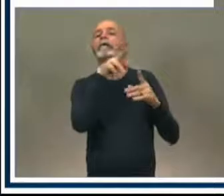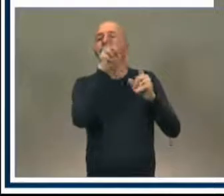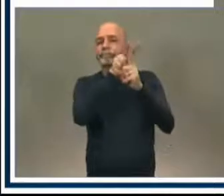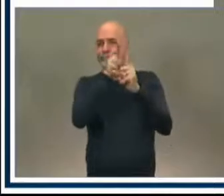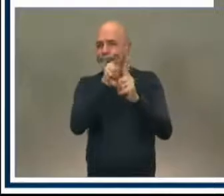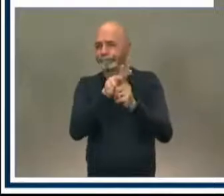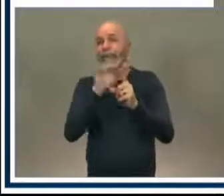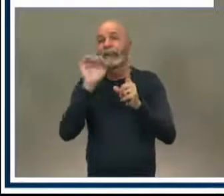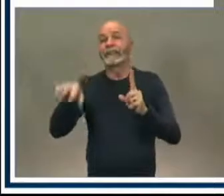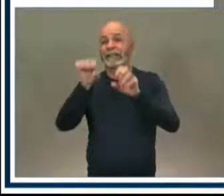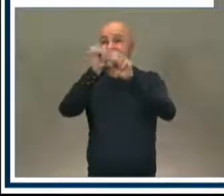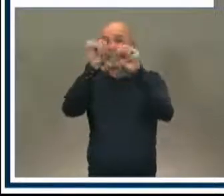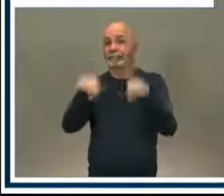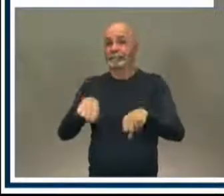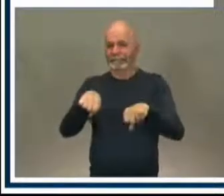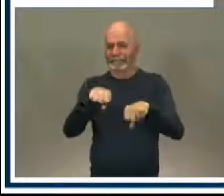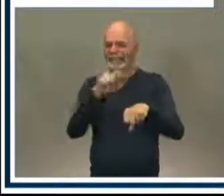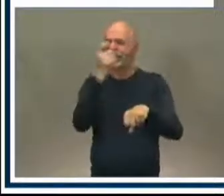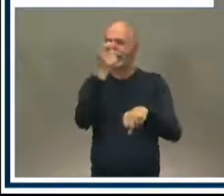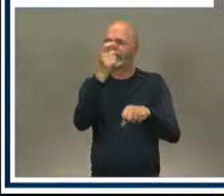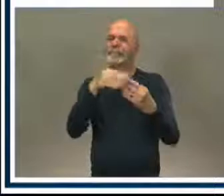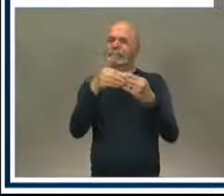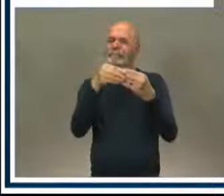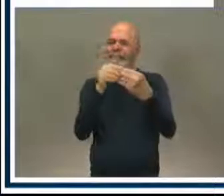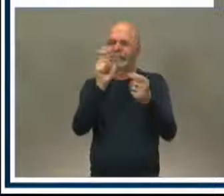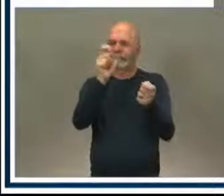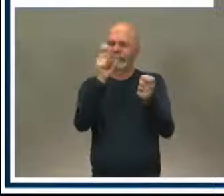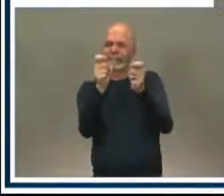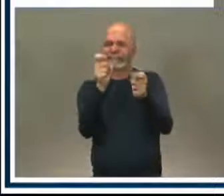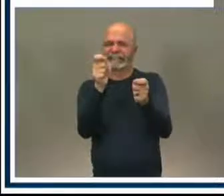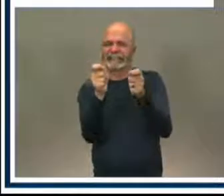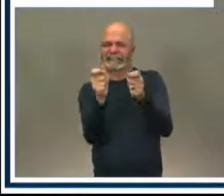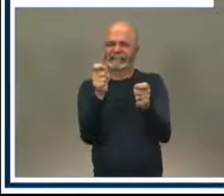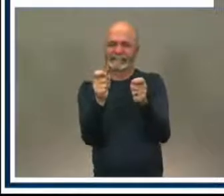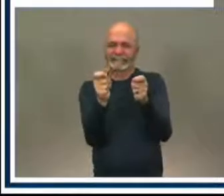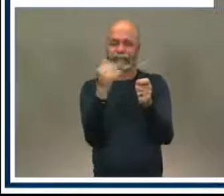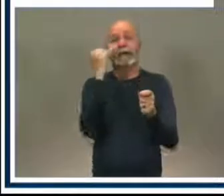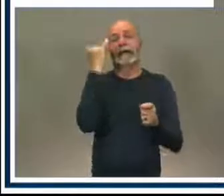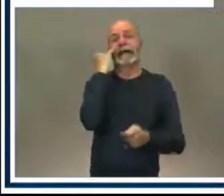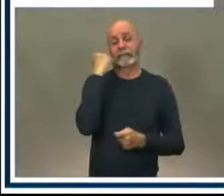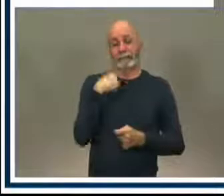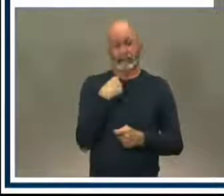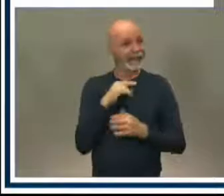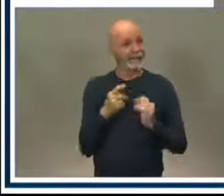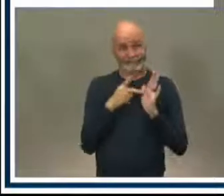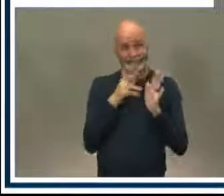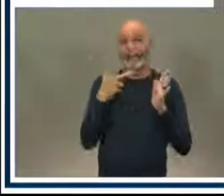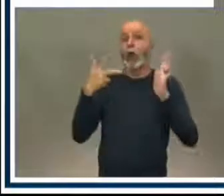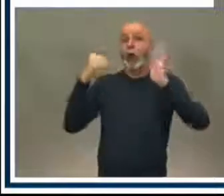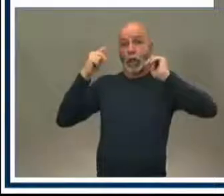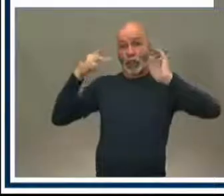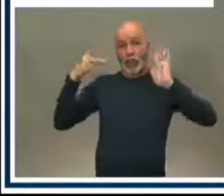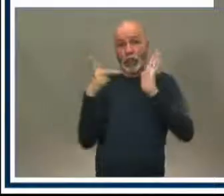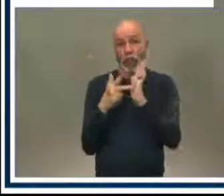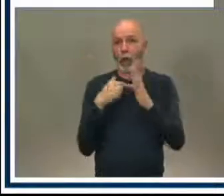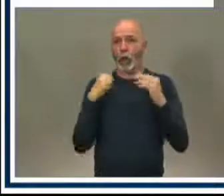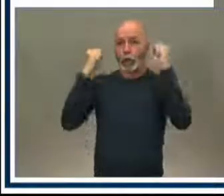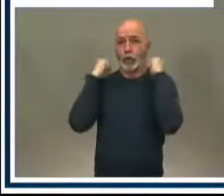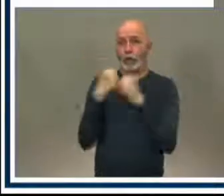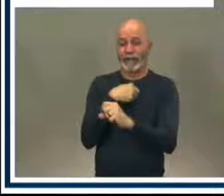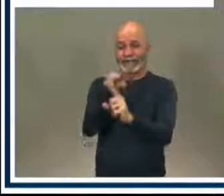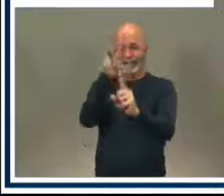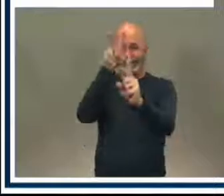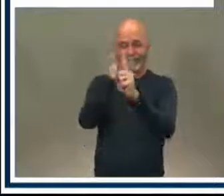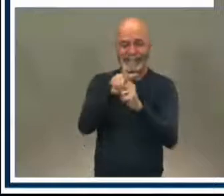if I, Rob Strang, if somehow I'm eligible for a third dose and I go on to book, it won't let me book until I'm at least at that 6-month